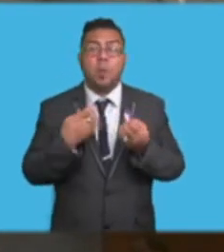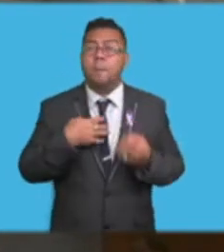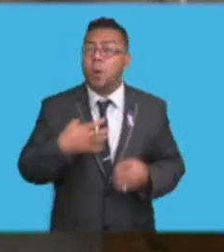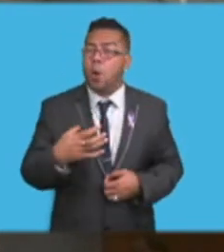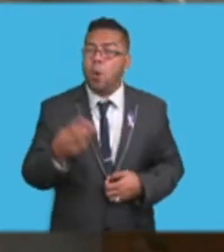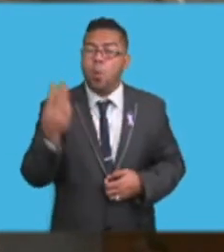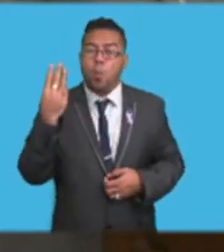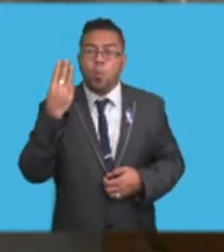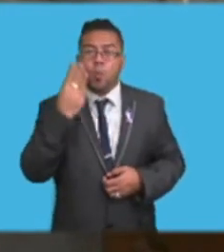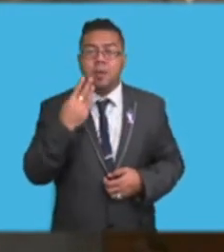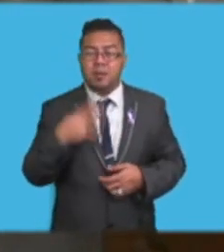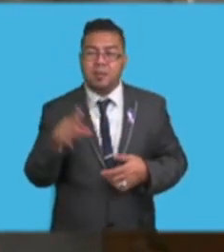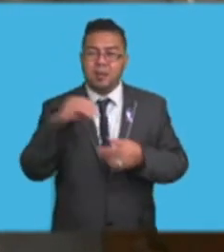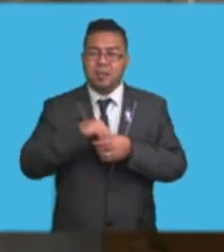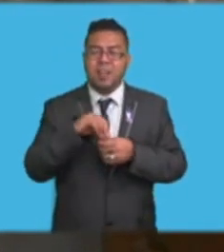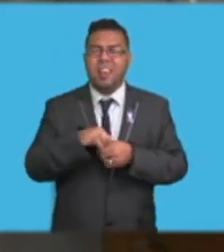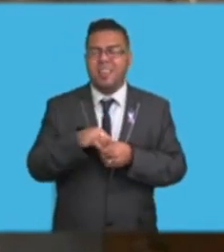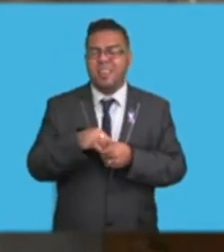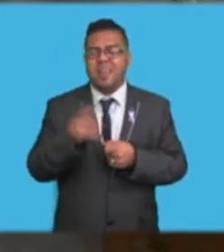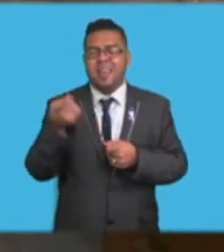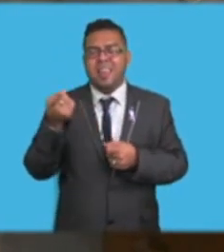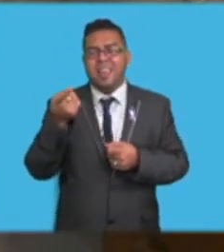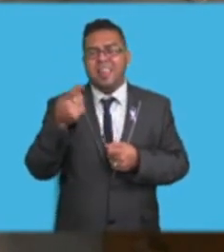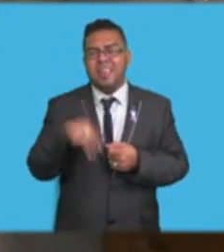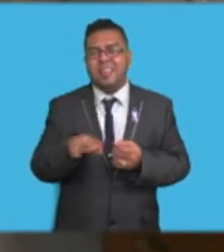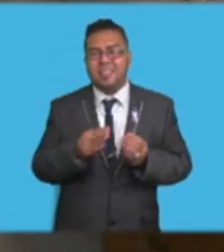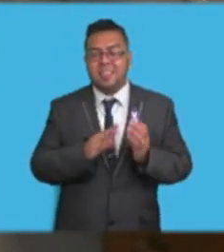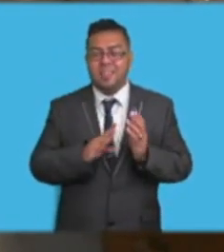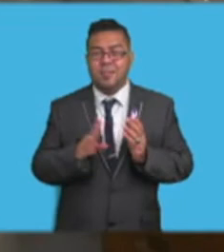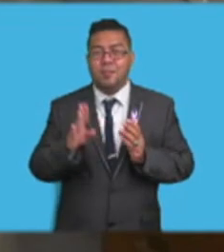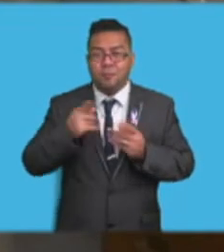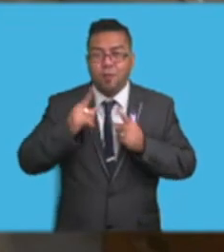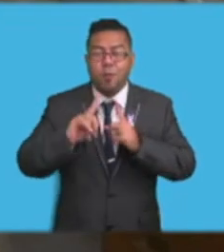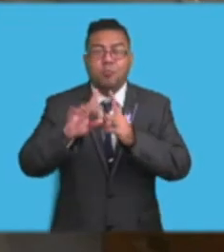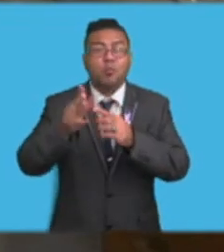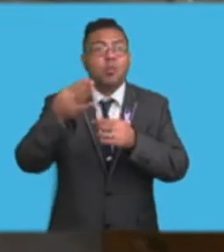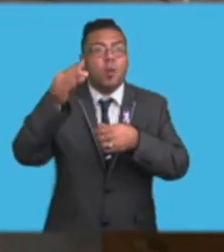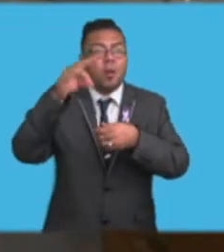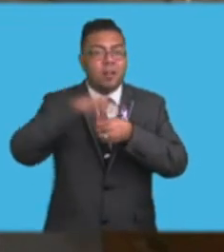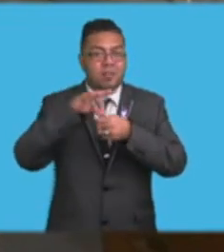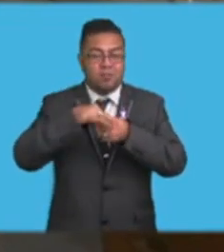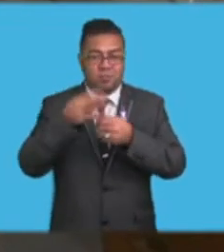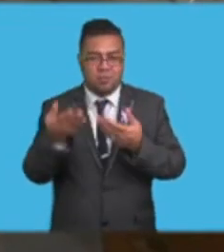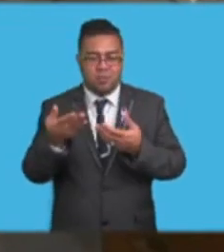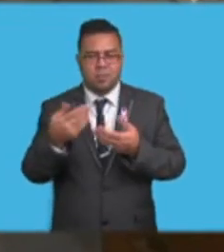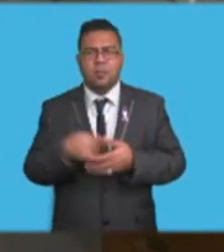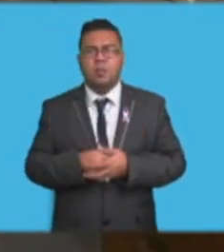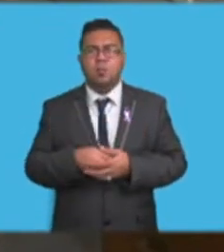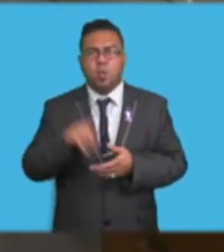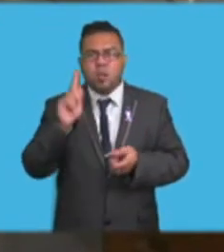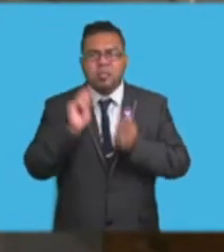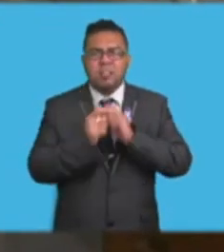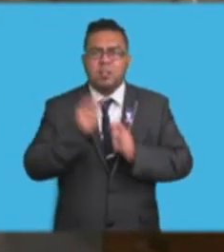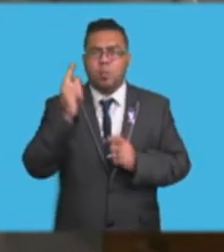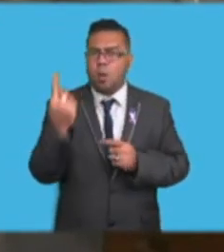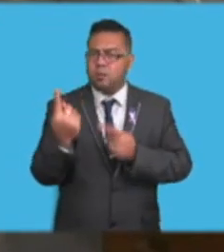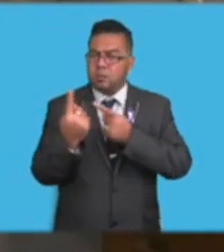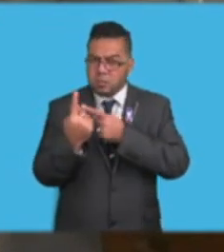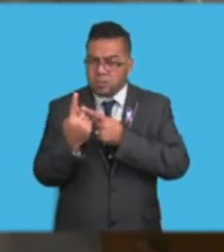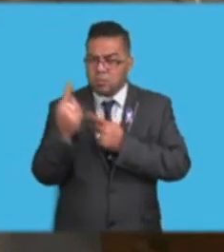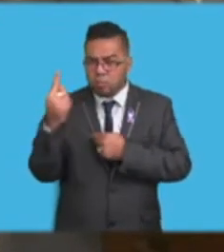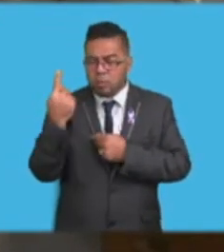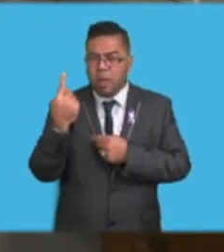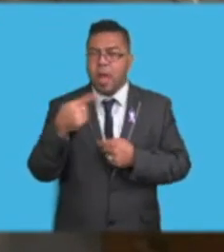candidates of merit in the lineup of political parties. Our electoral system is young. It has only been tested once and has proven